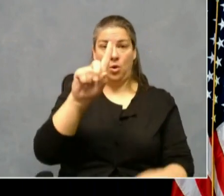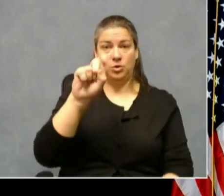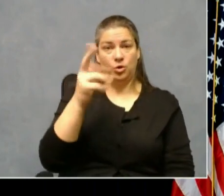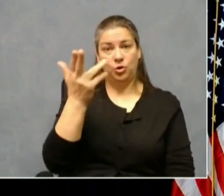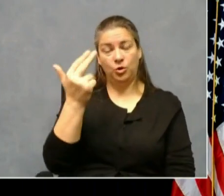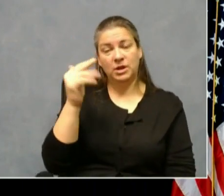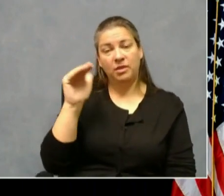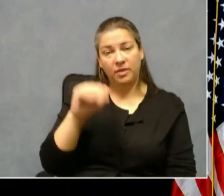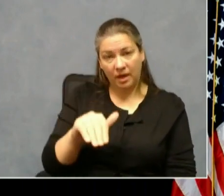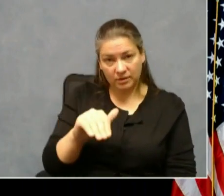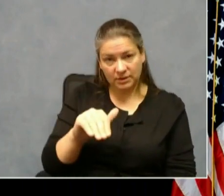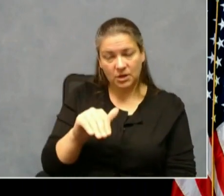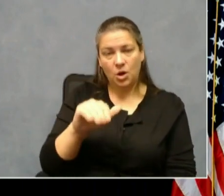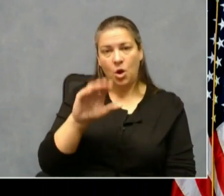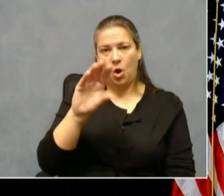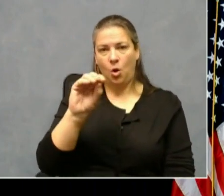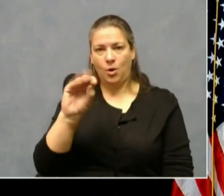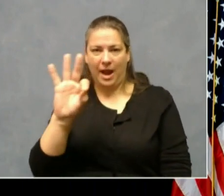113,009.